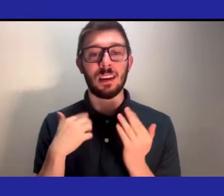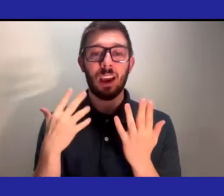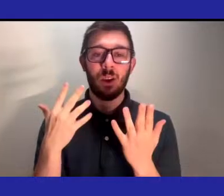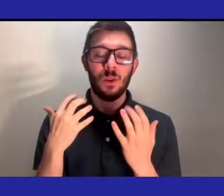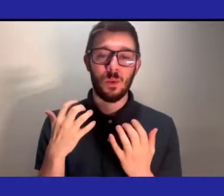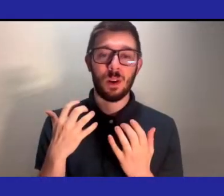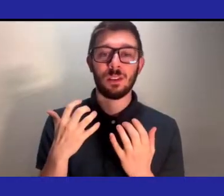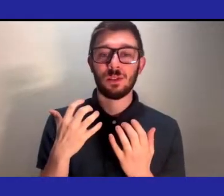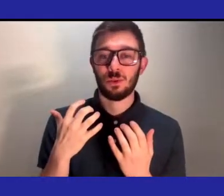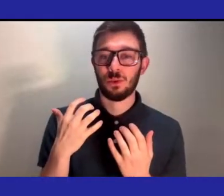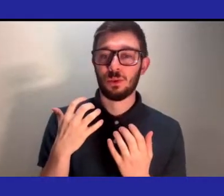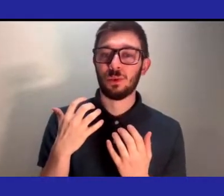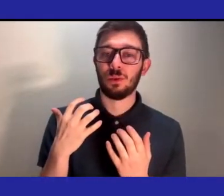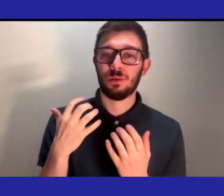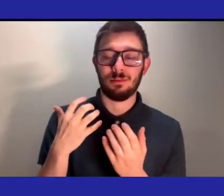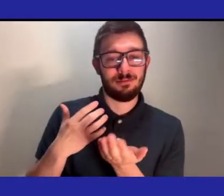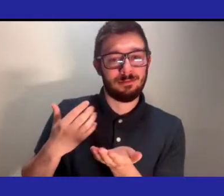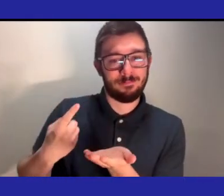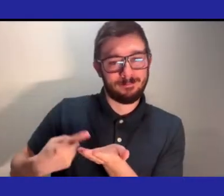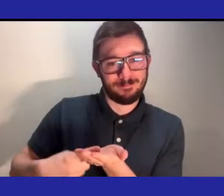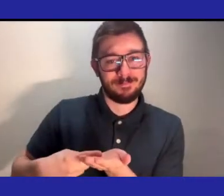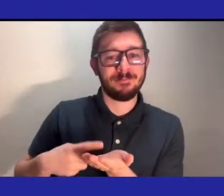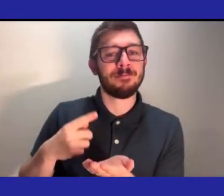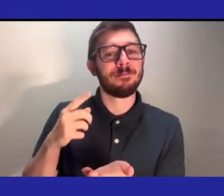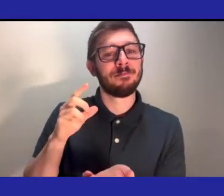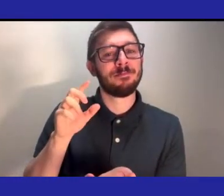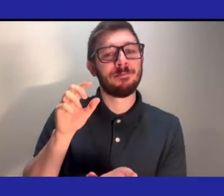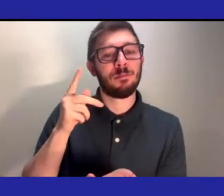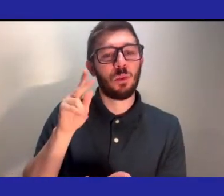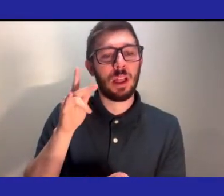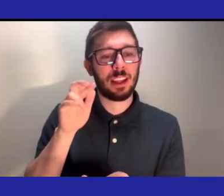Pulitzer leads our enterprise-wide teleradiology